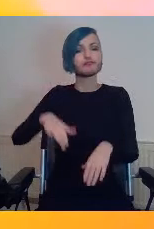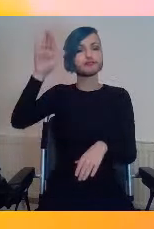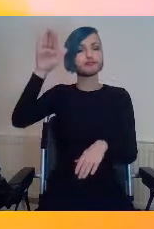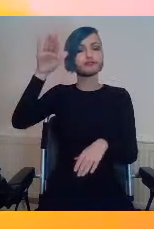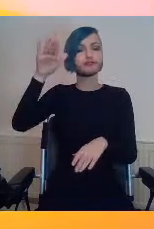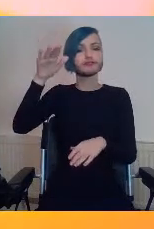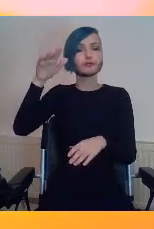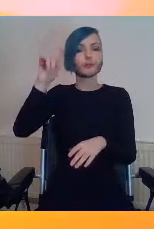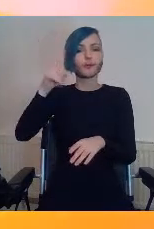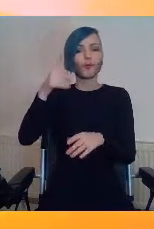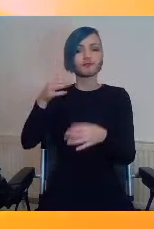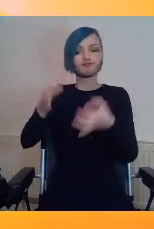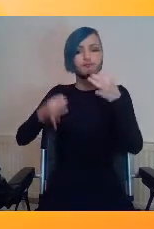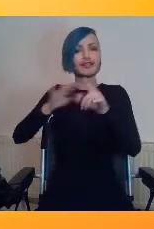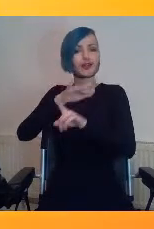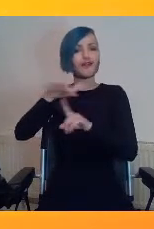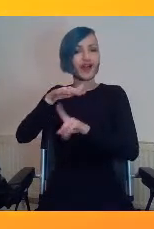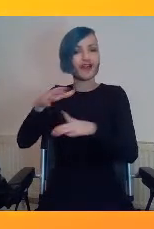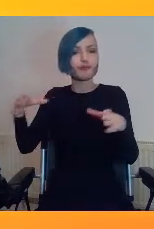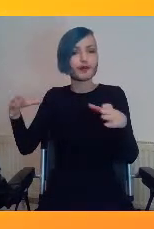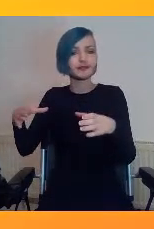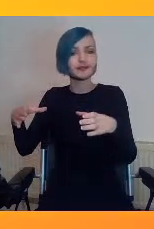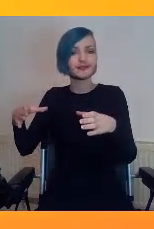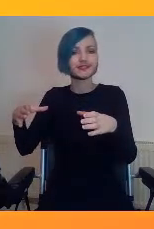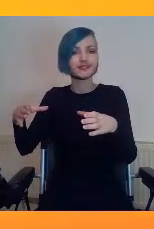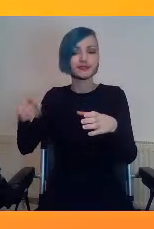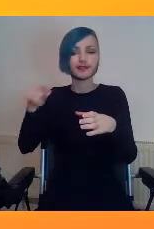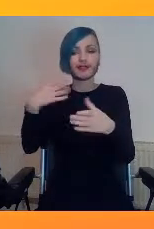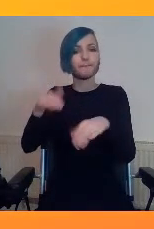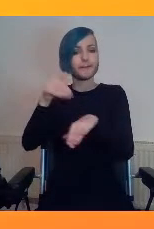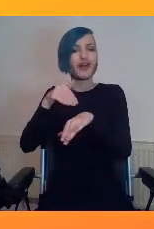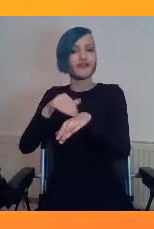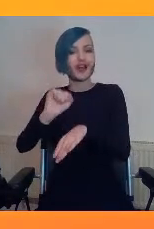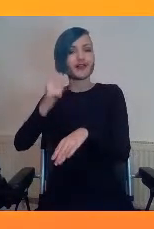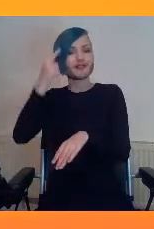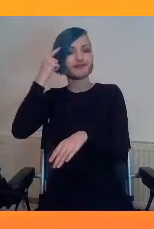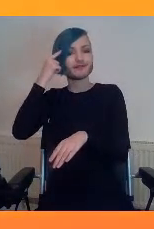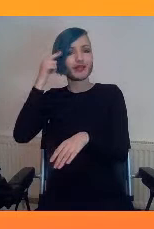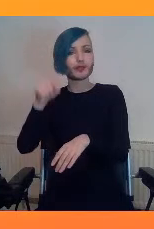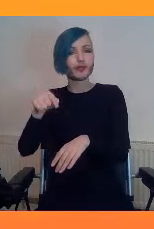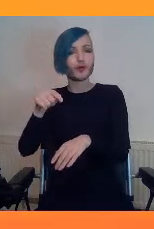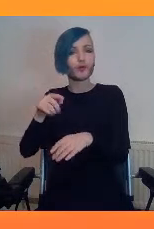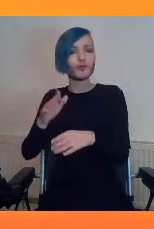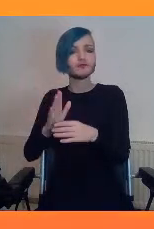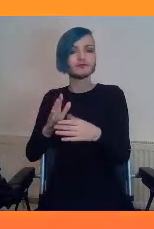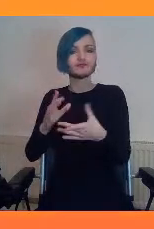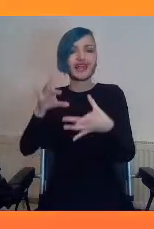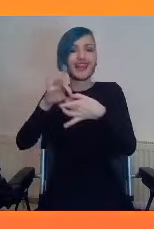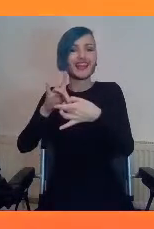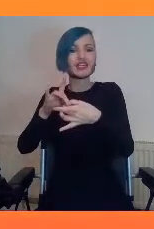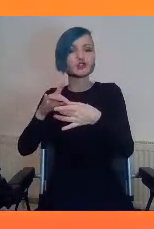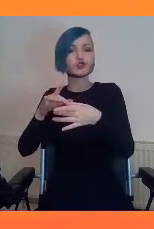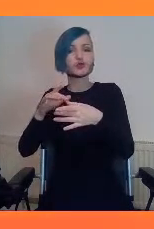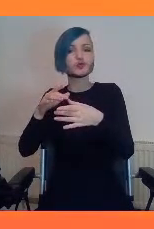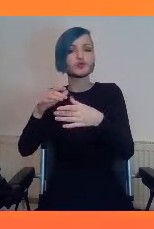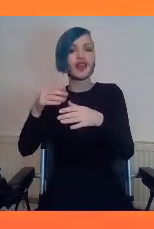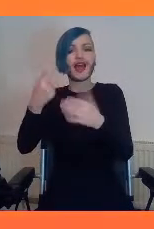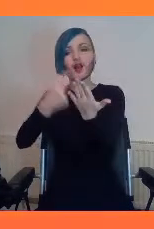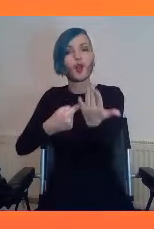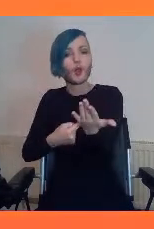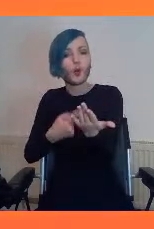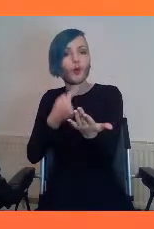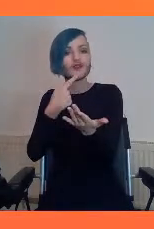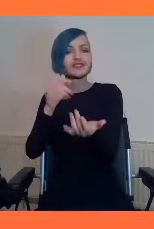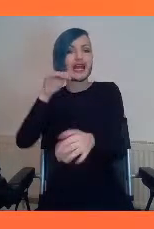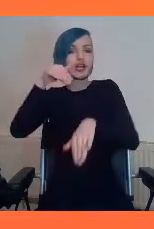you know, or in an era, because of the laws associated at that time, have a particular view, but that gives